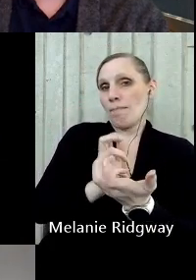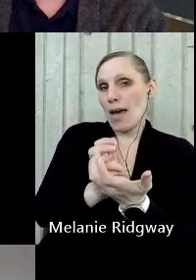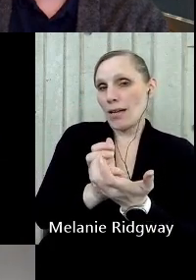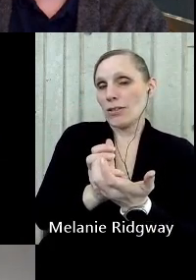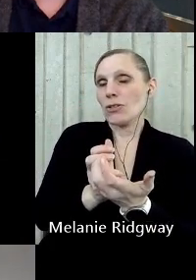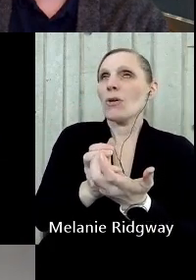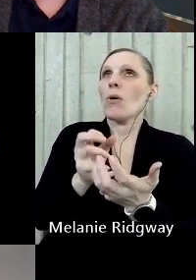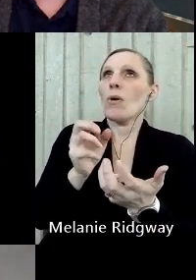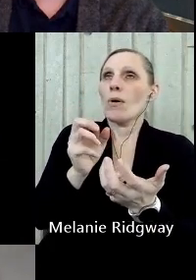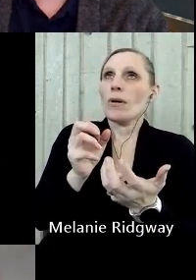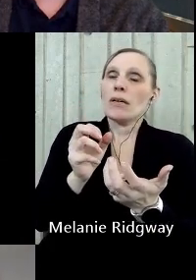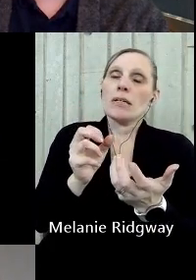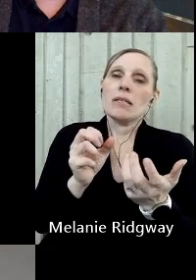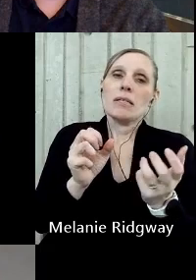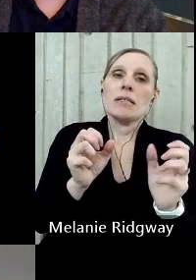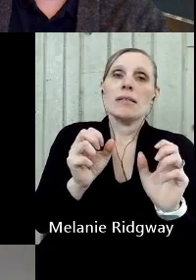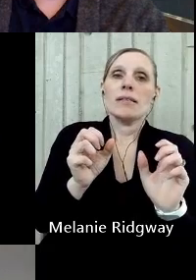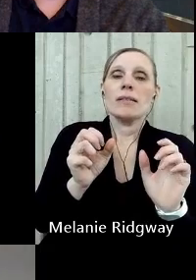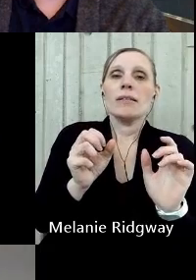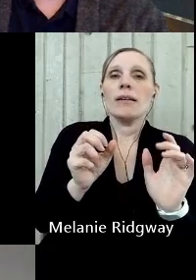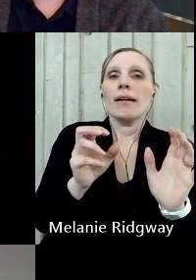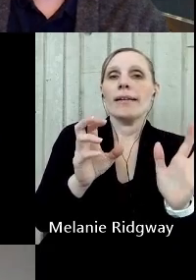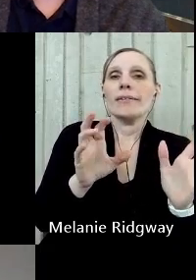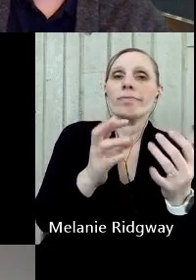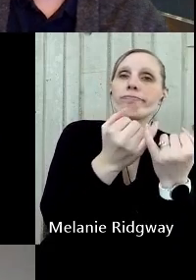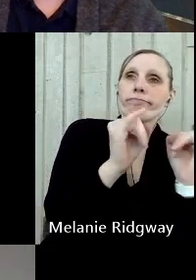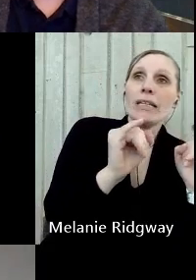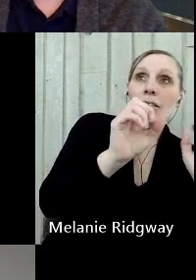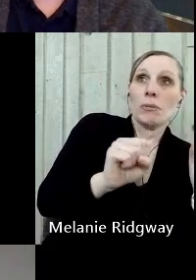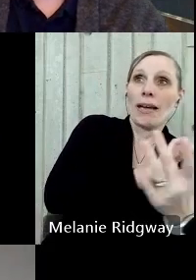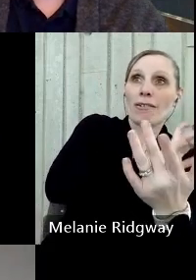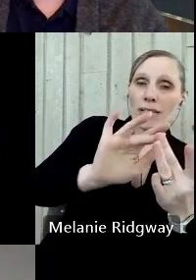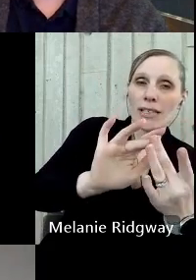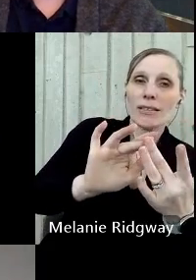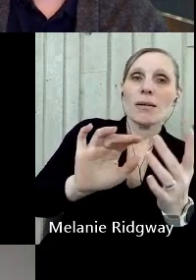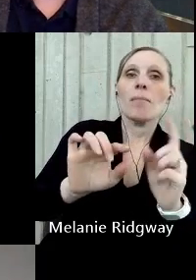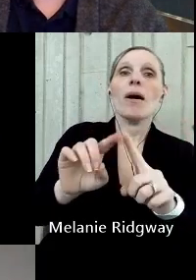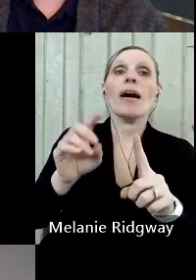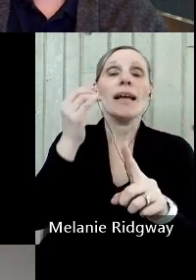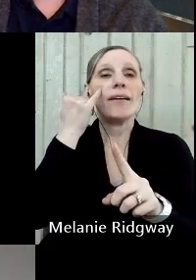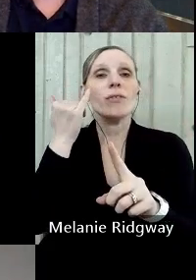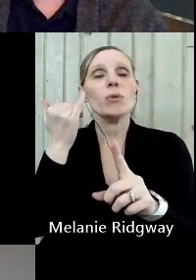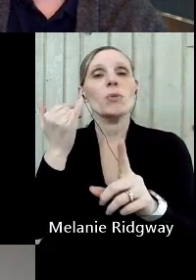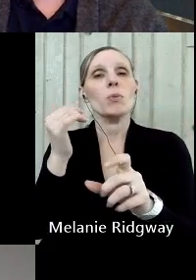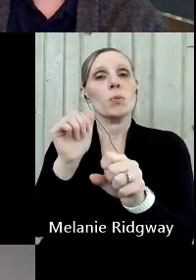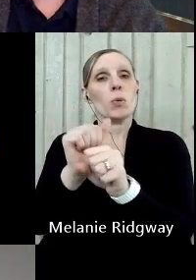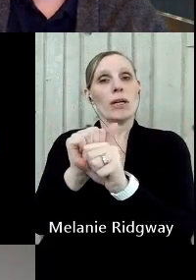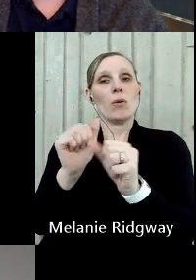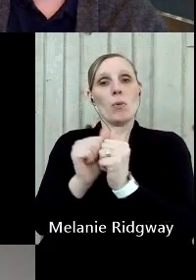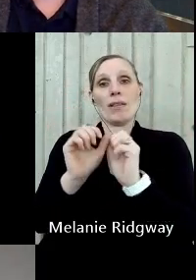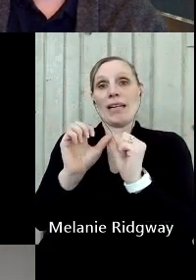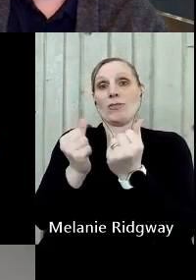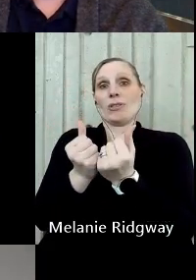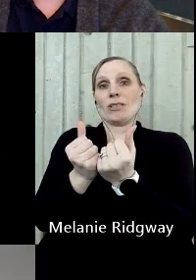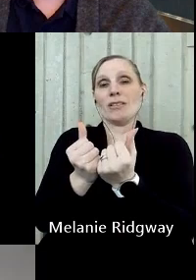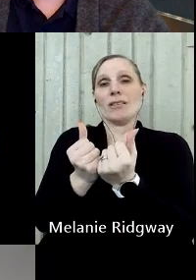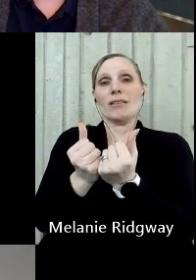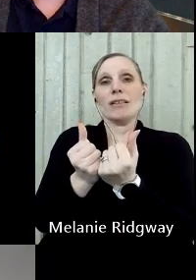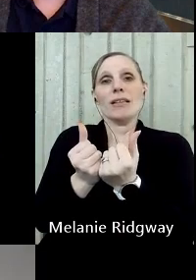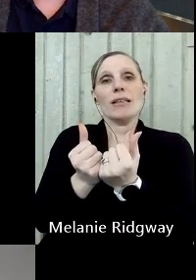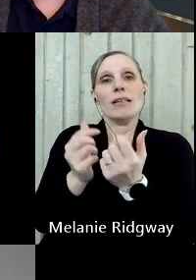agency, yes, you could have that ability, though we strongly encourage you to have your